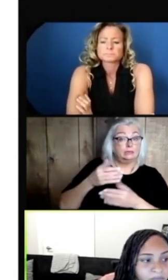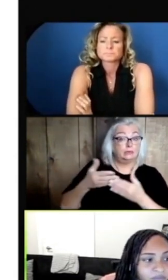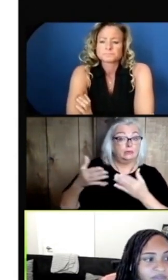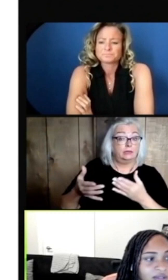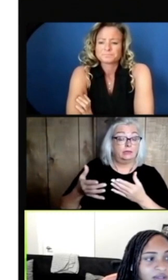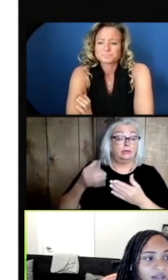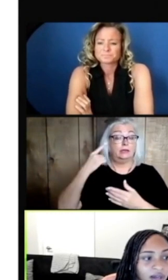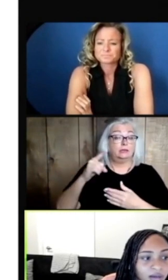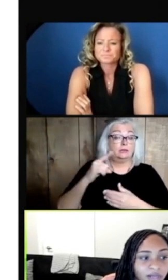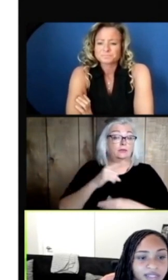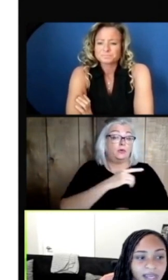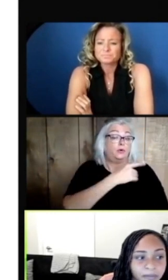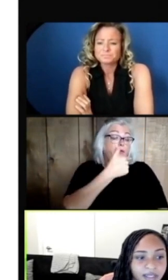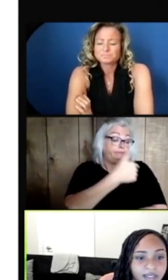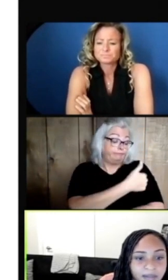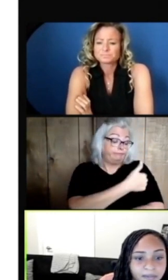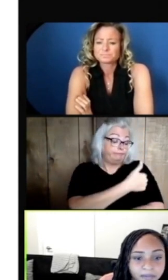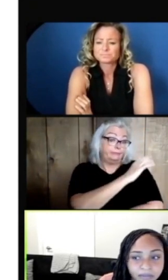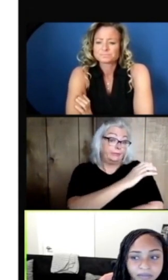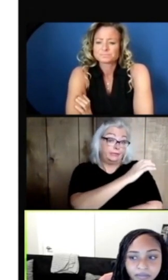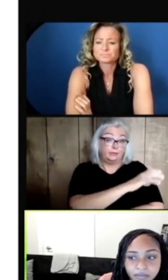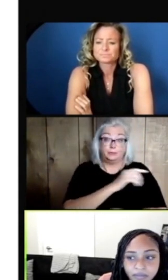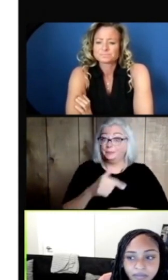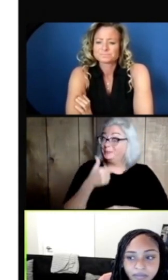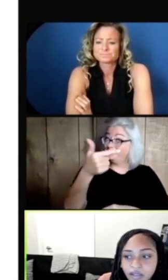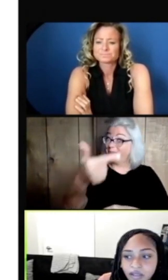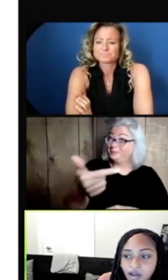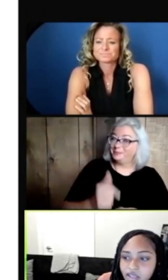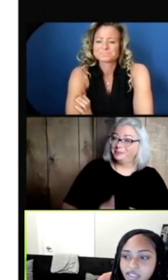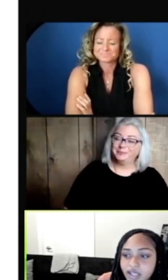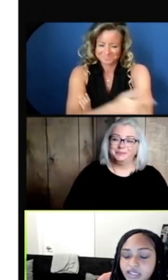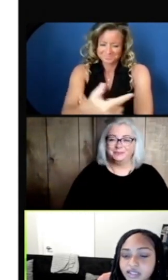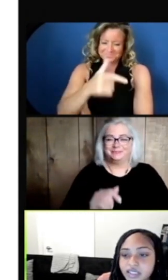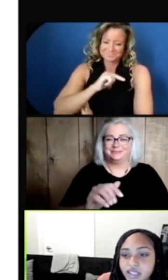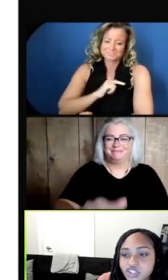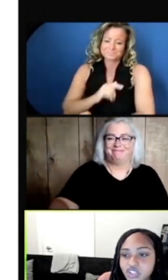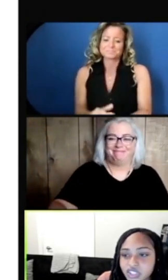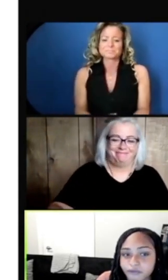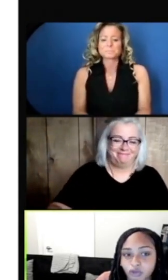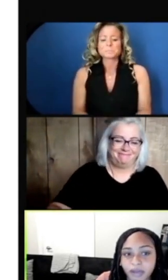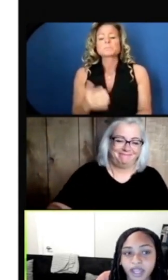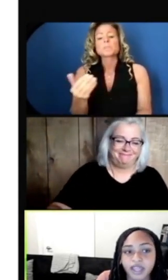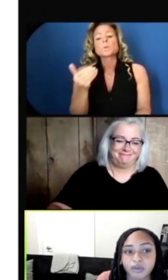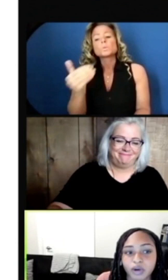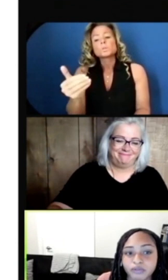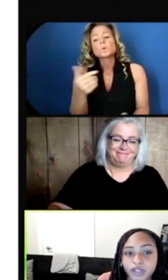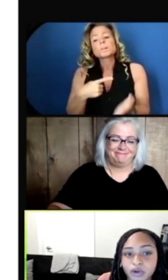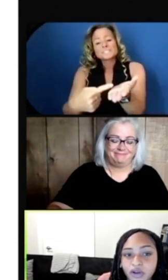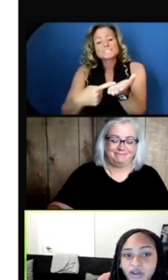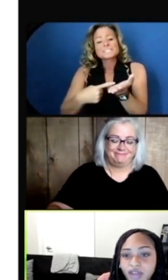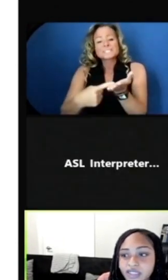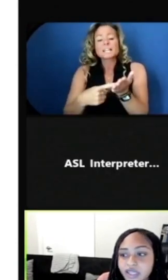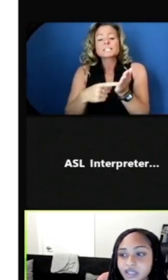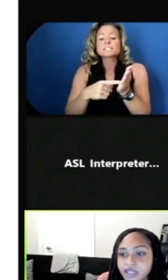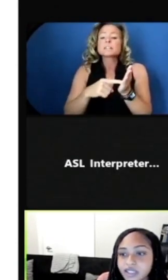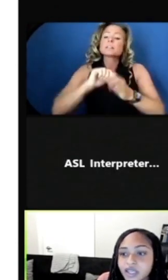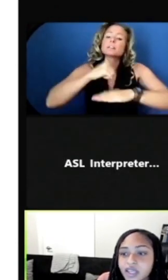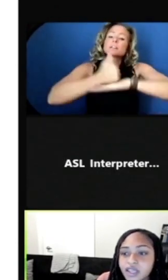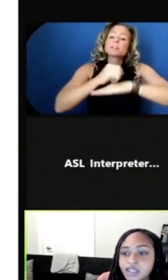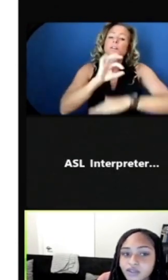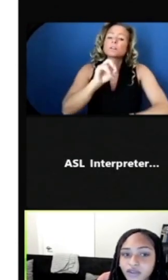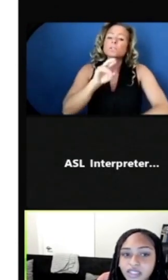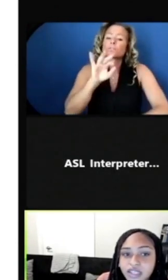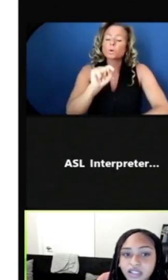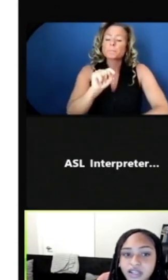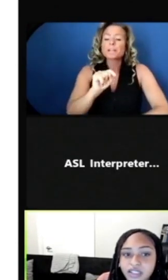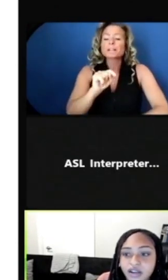clinics. Next slide, please. I also like to discuss just the format and the workflow of our vaccine clinics.